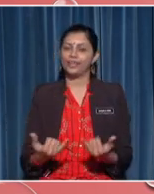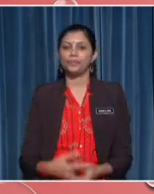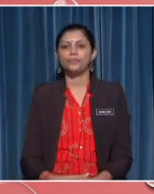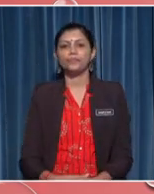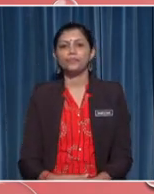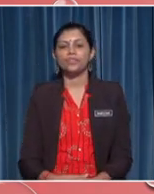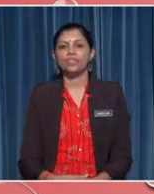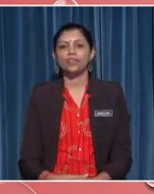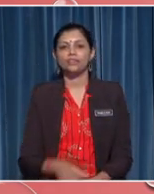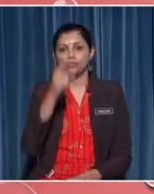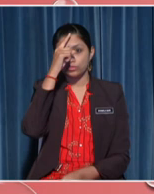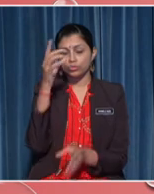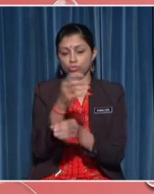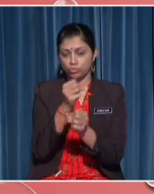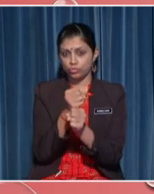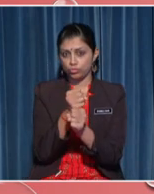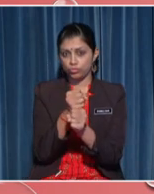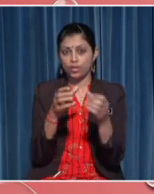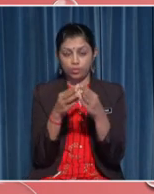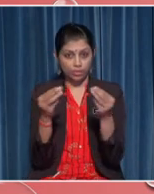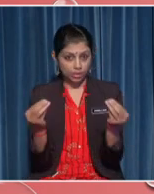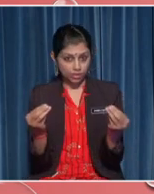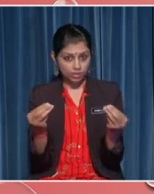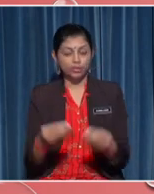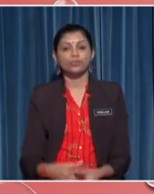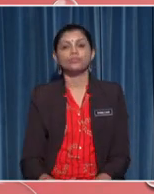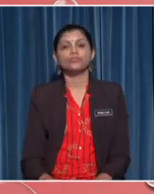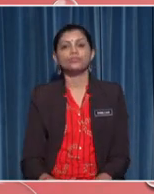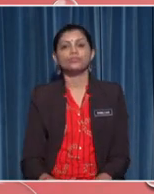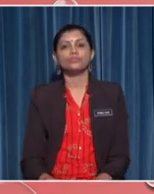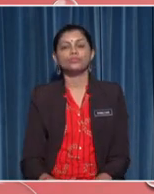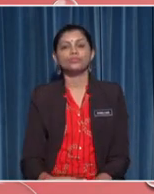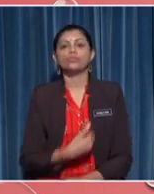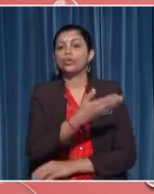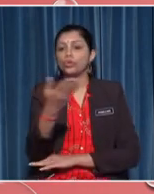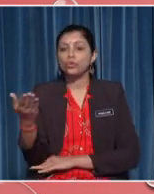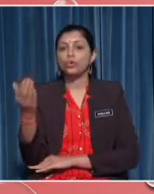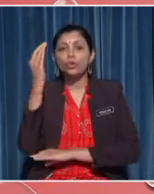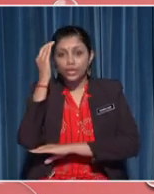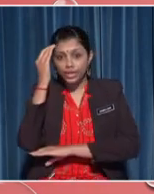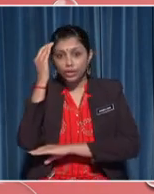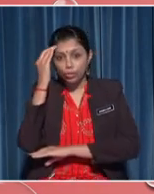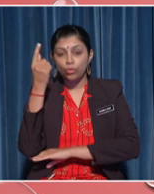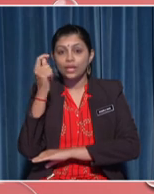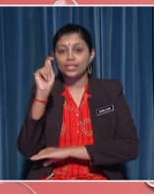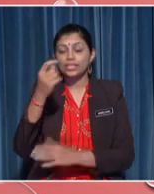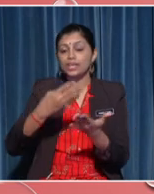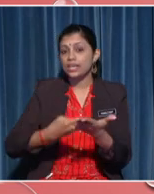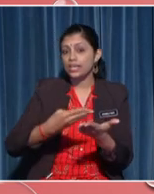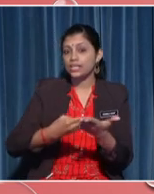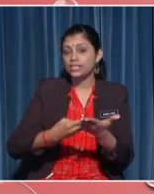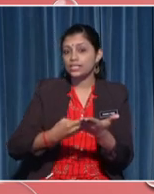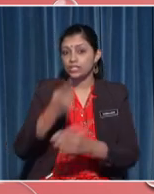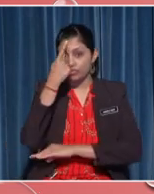To conclude our lesson today, we have recognized the currencies of